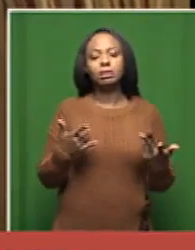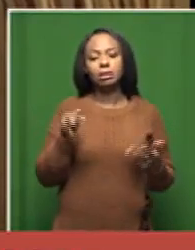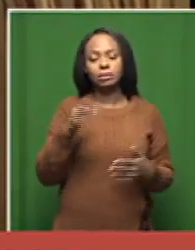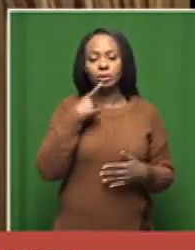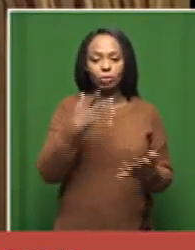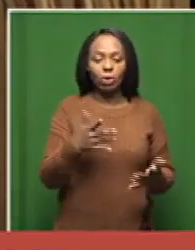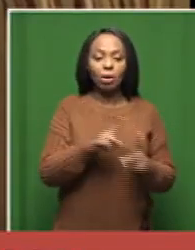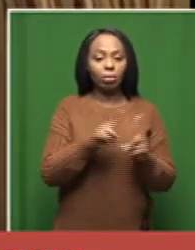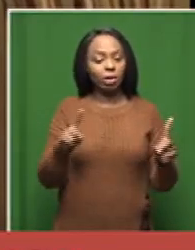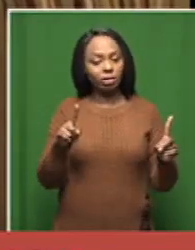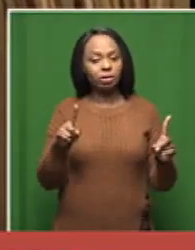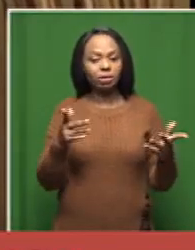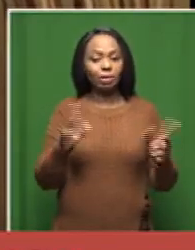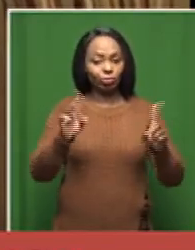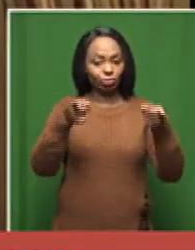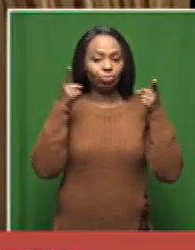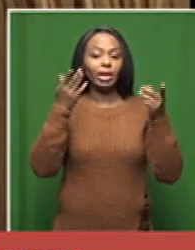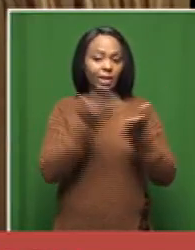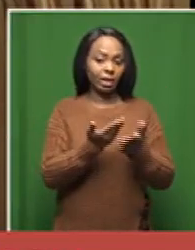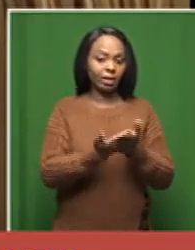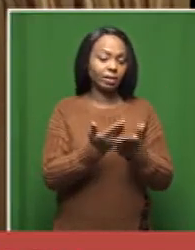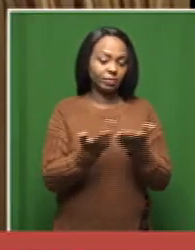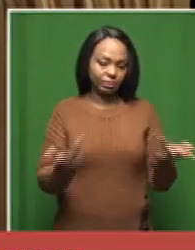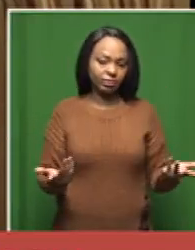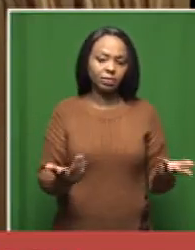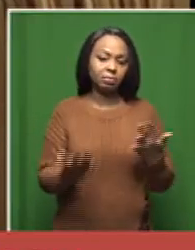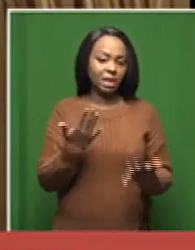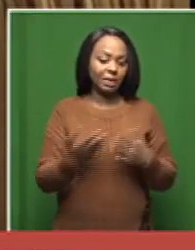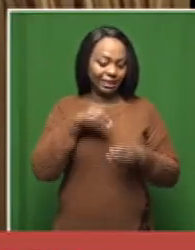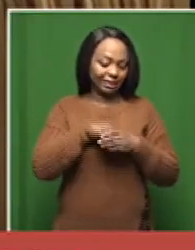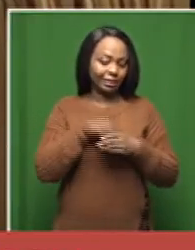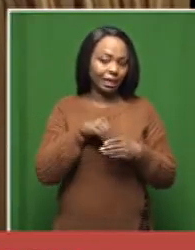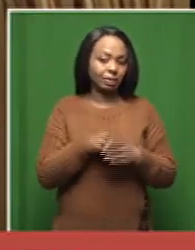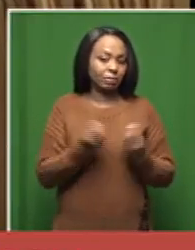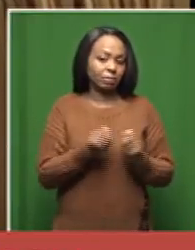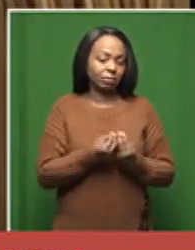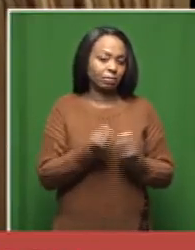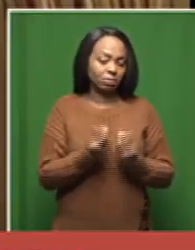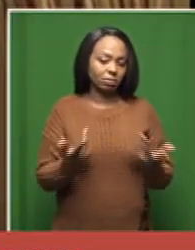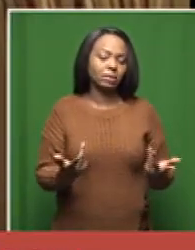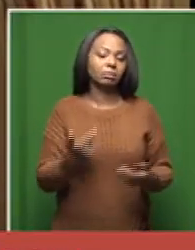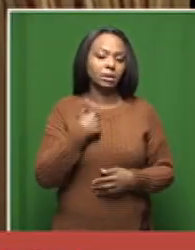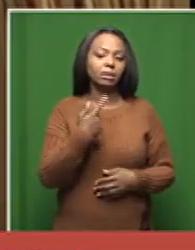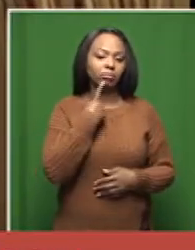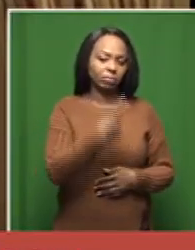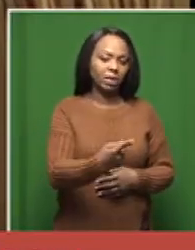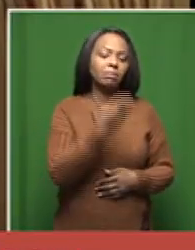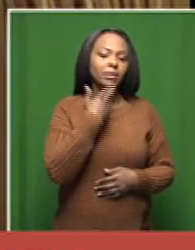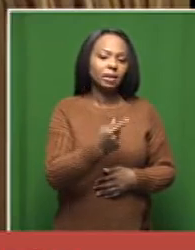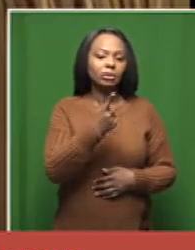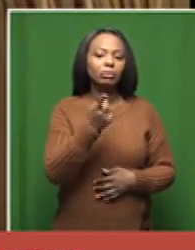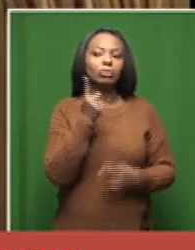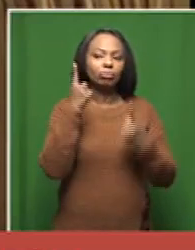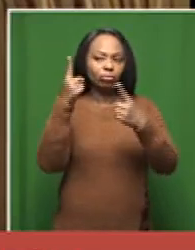that, but flu can be just as dangerous, just as infectious. And I'm strong recommendation that we make ourselves